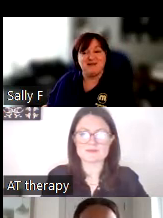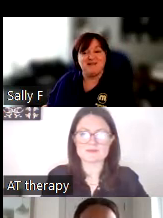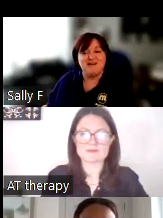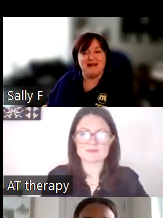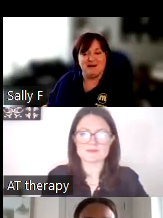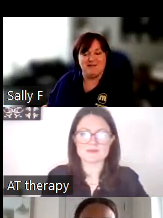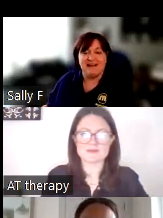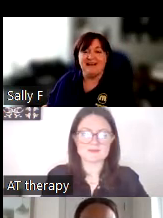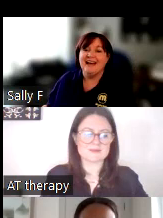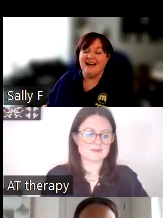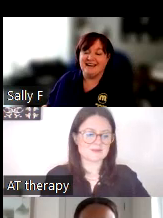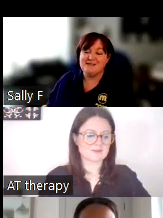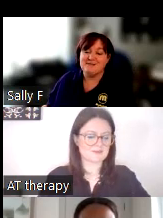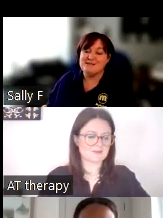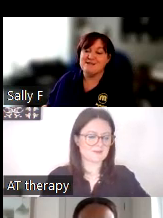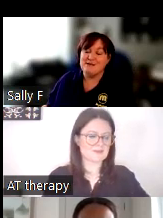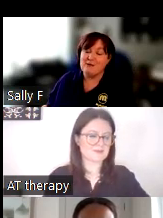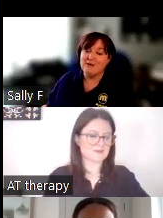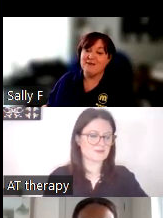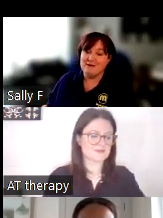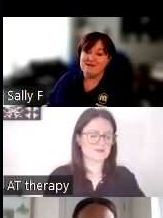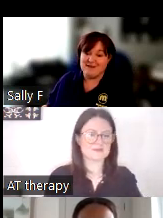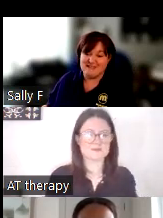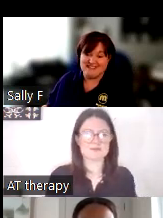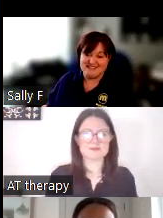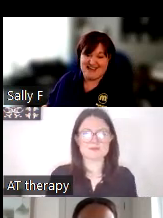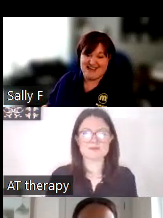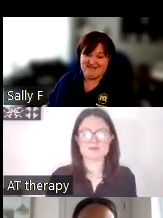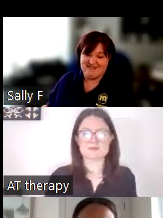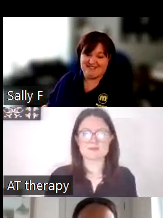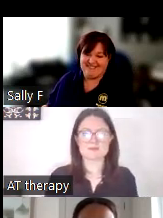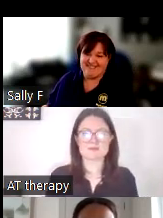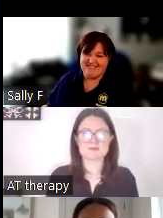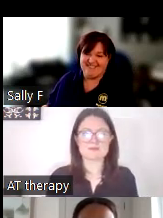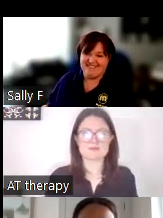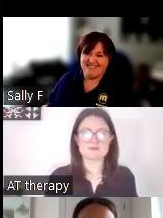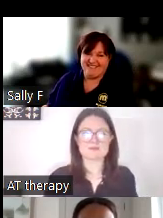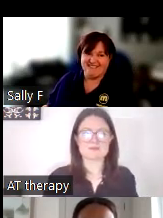of the core vocabulary. And that's because the reward and the motivation is there.